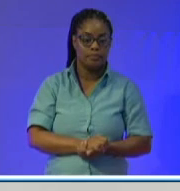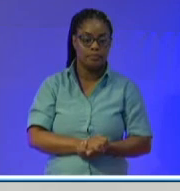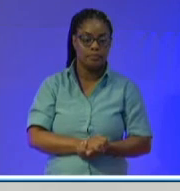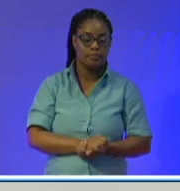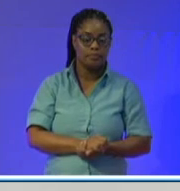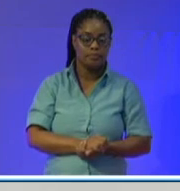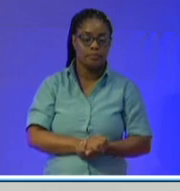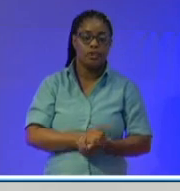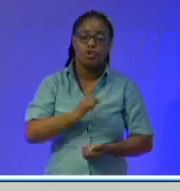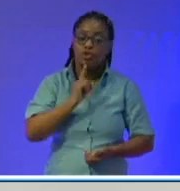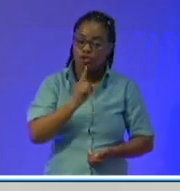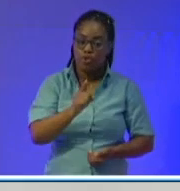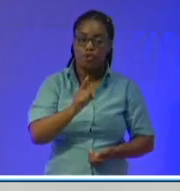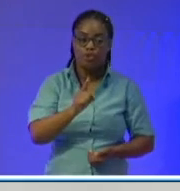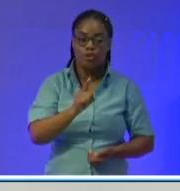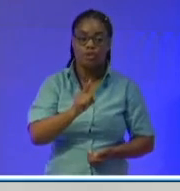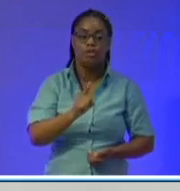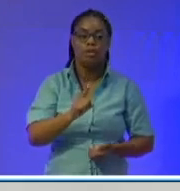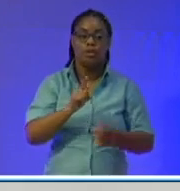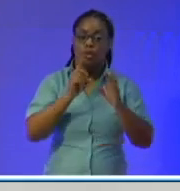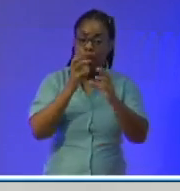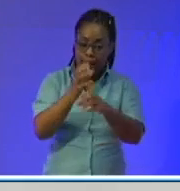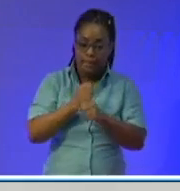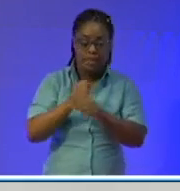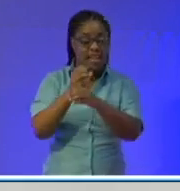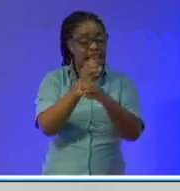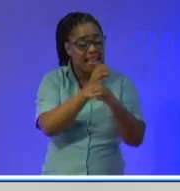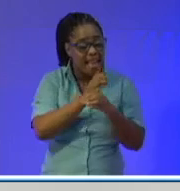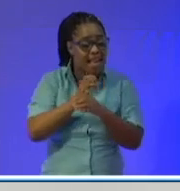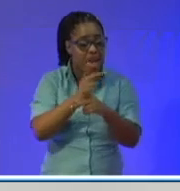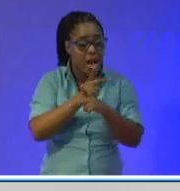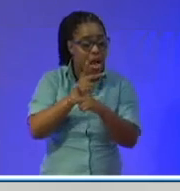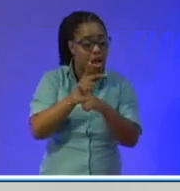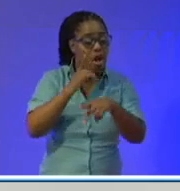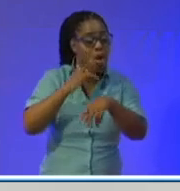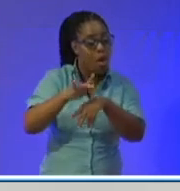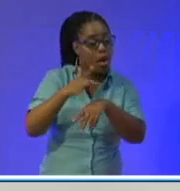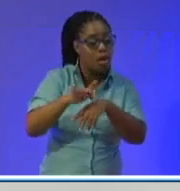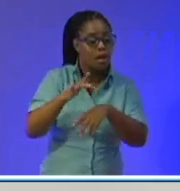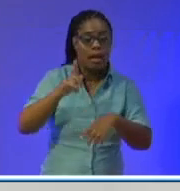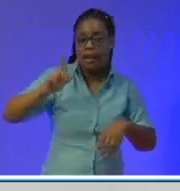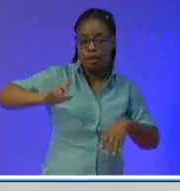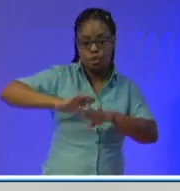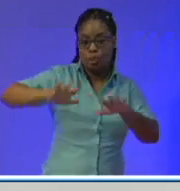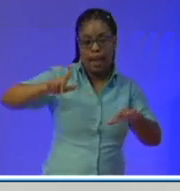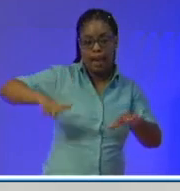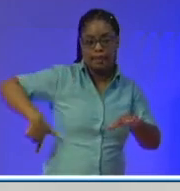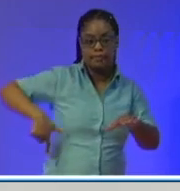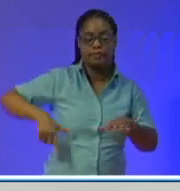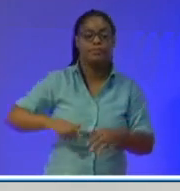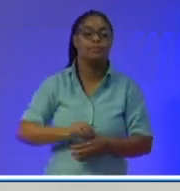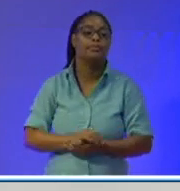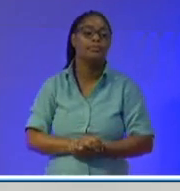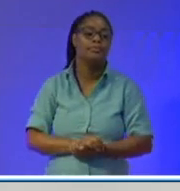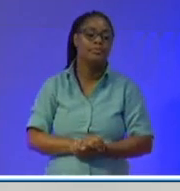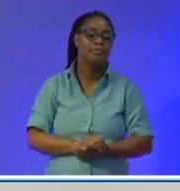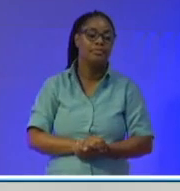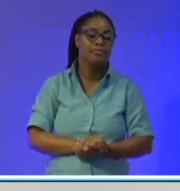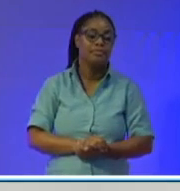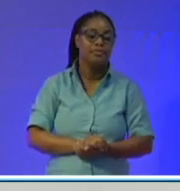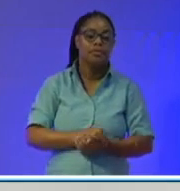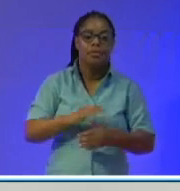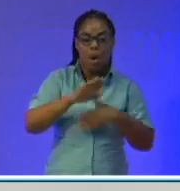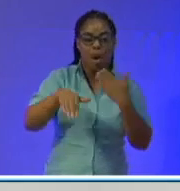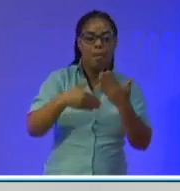seek care early as opposed to waiting until you're very ill. So that's the soundbite on home health care for this